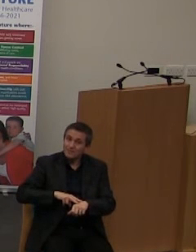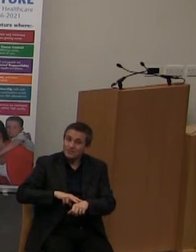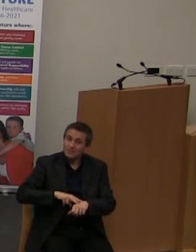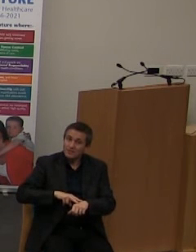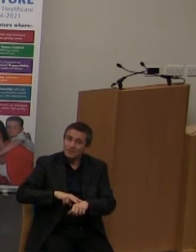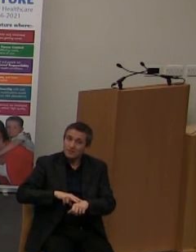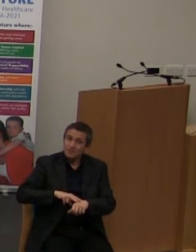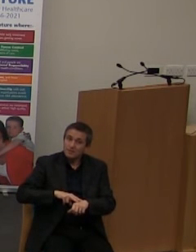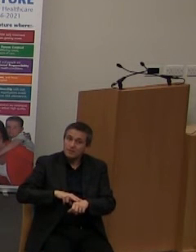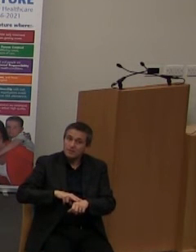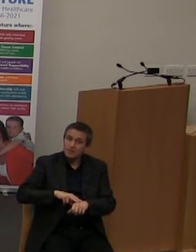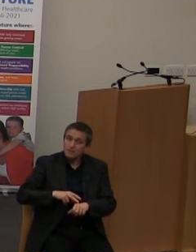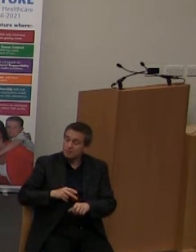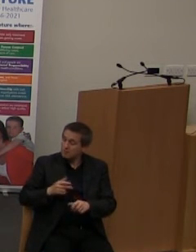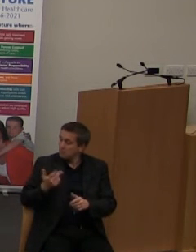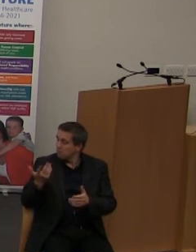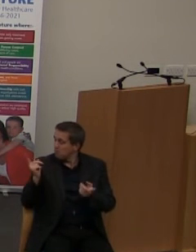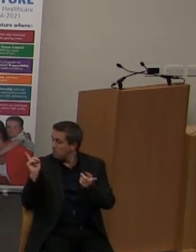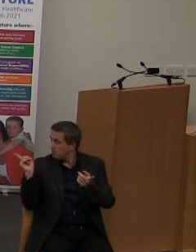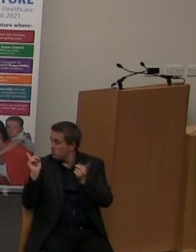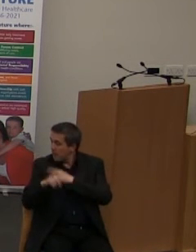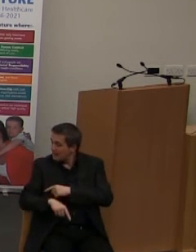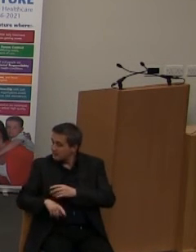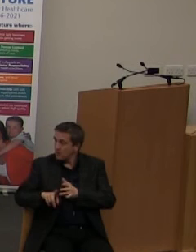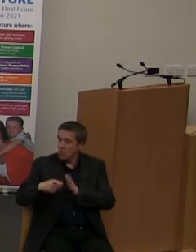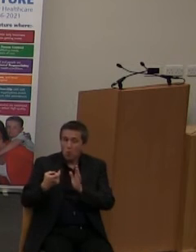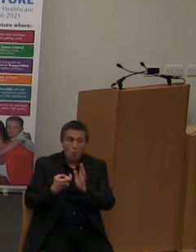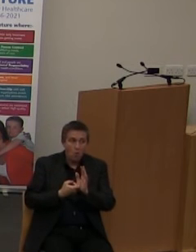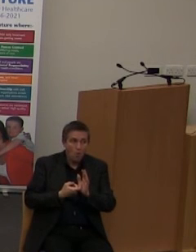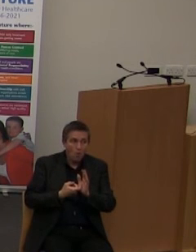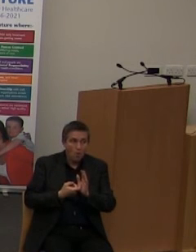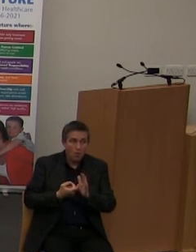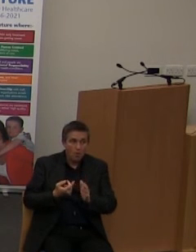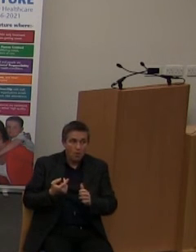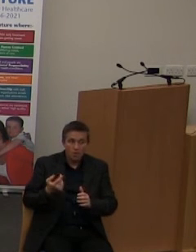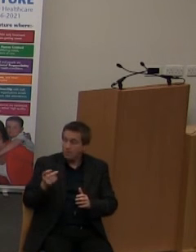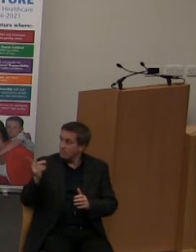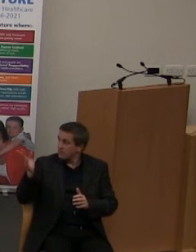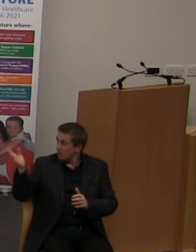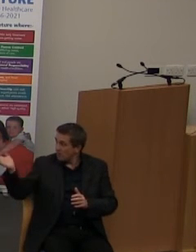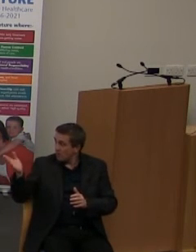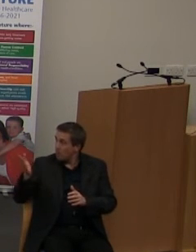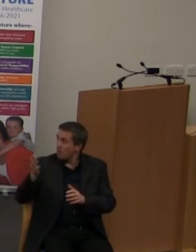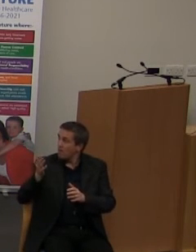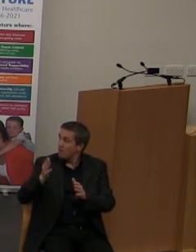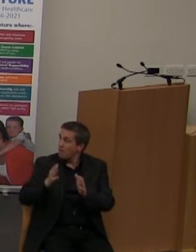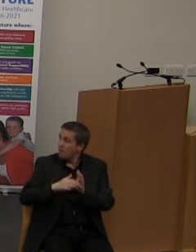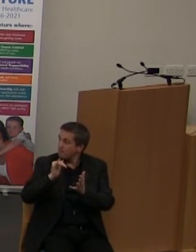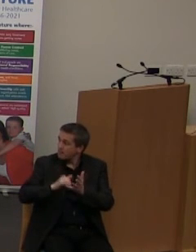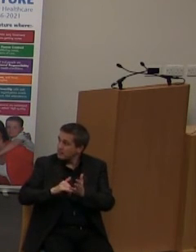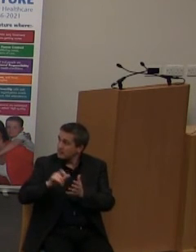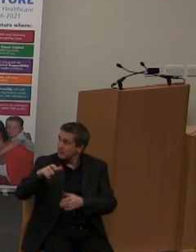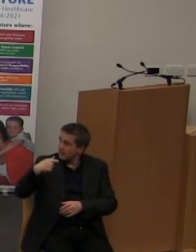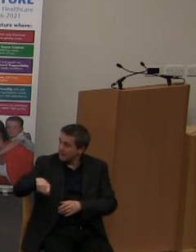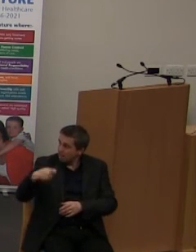I'm not sure whether you can answer this, and perhaps it's Mr. and Mrs. Campbell who could